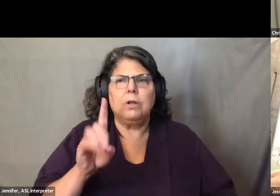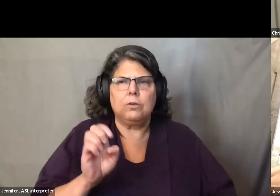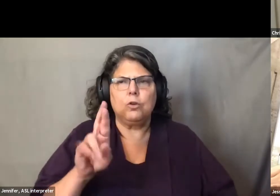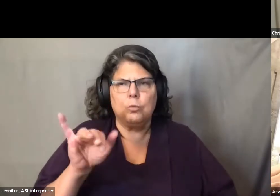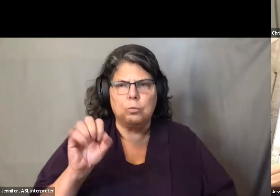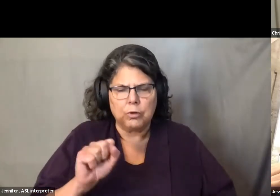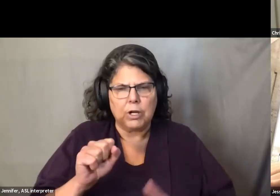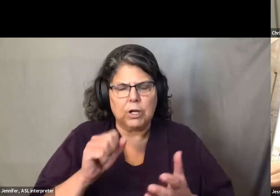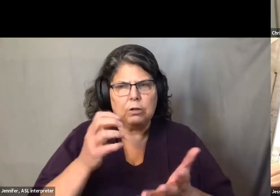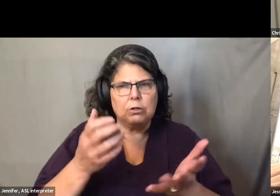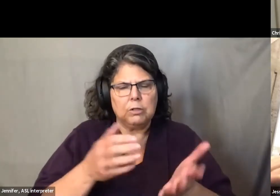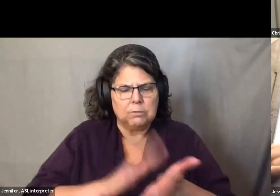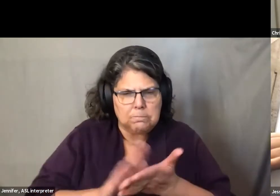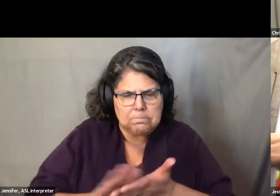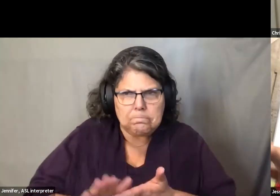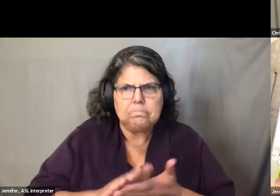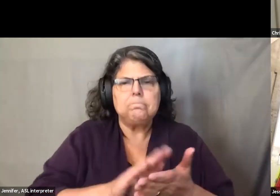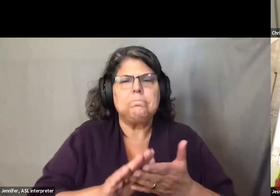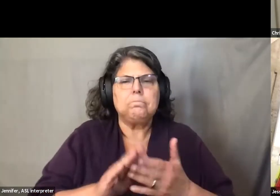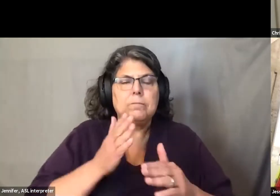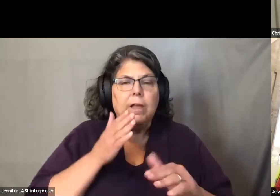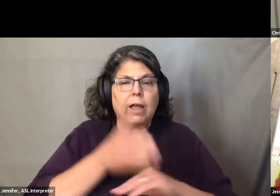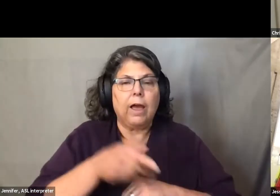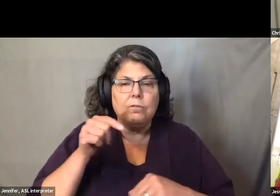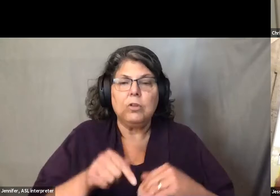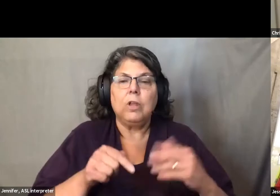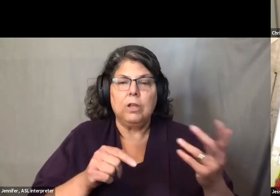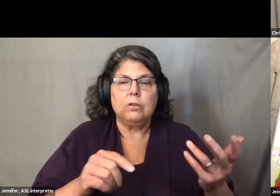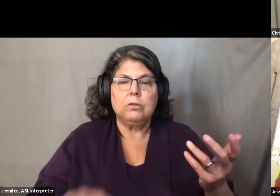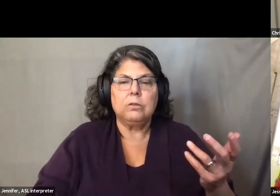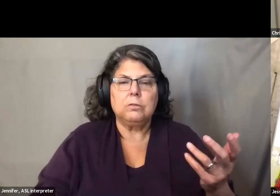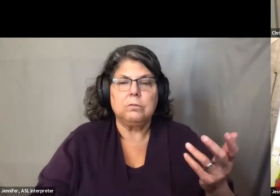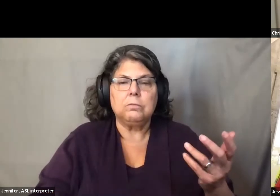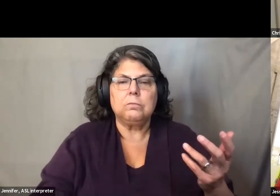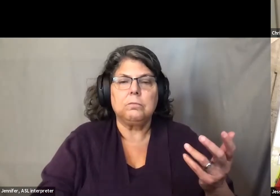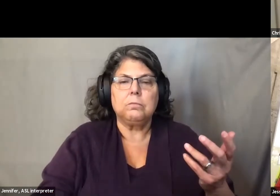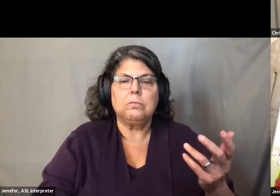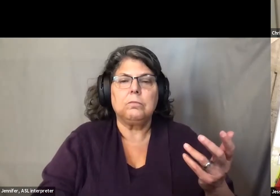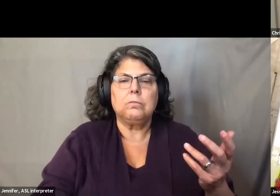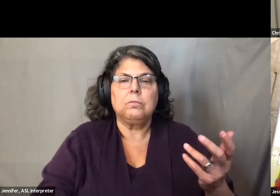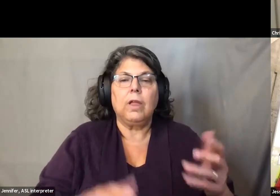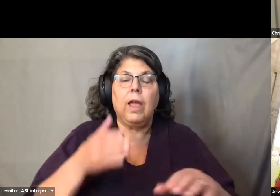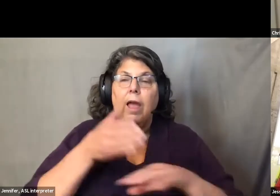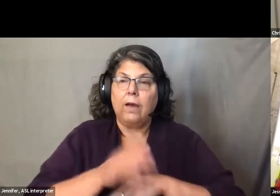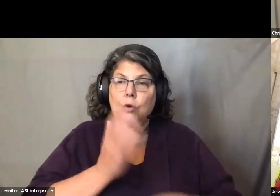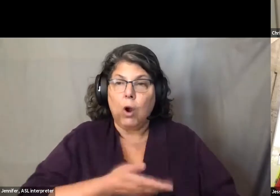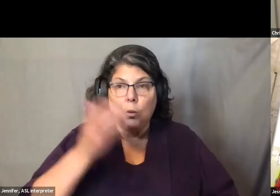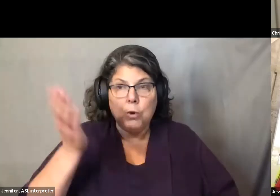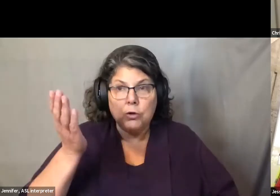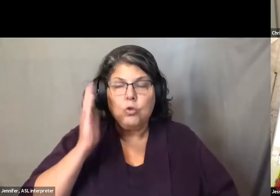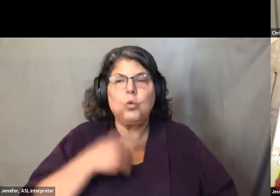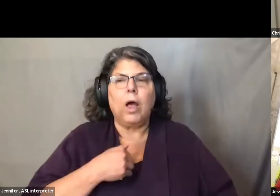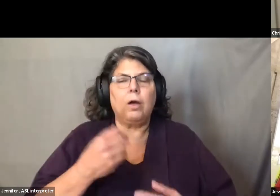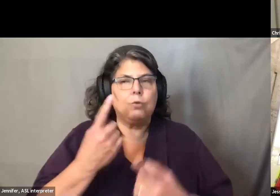the end of the presentation from CalRecycle, we will have questions and answers, and we'll provide you